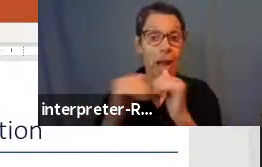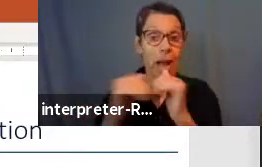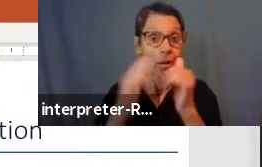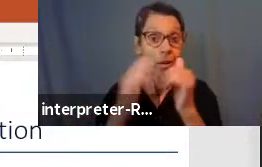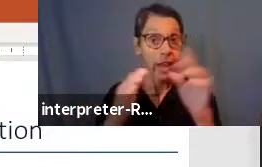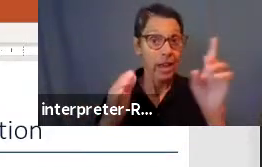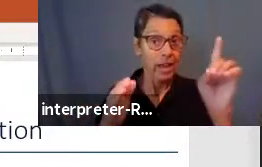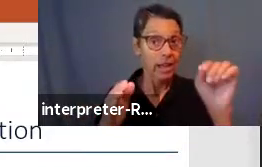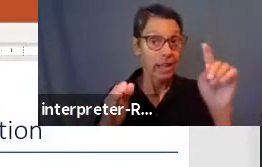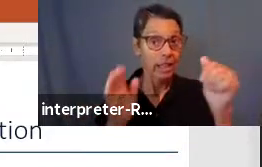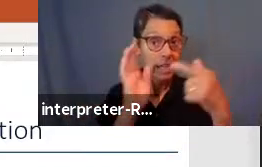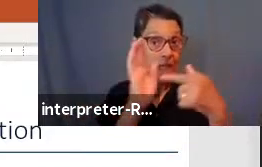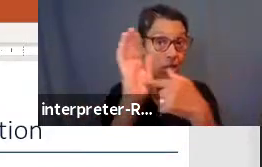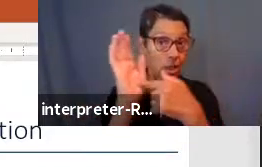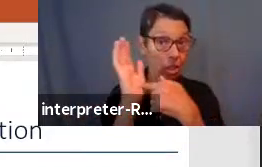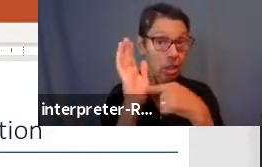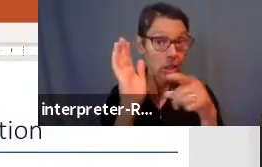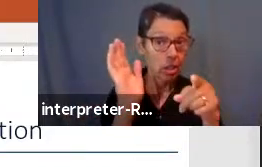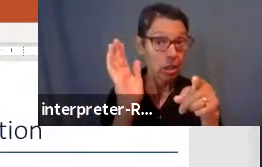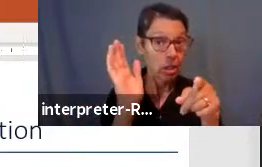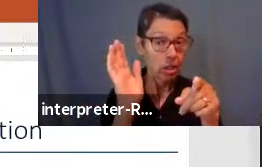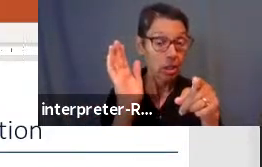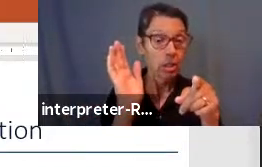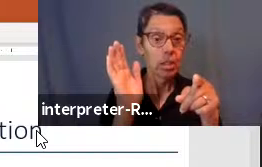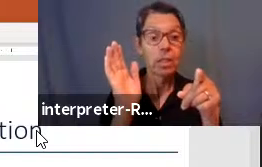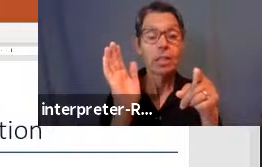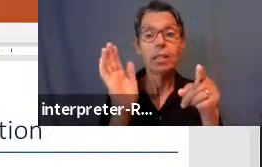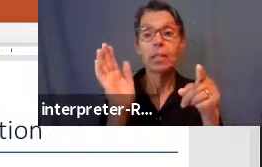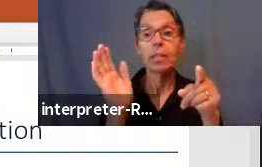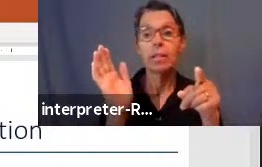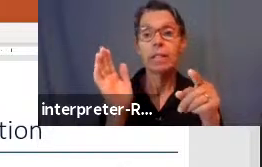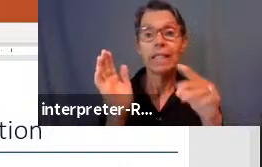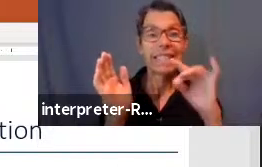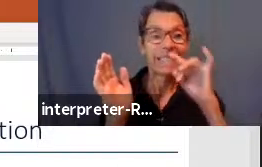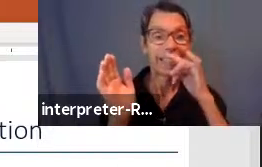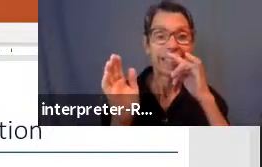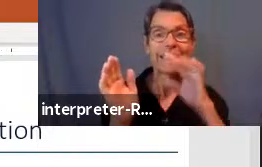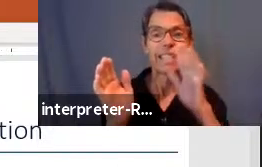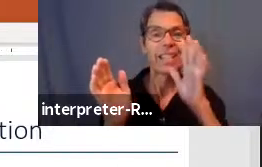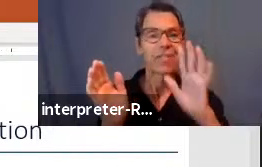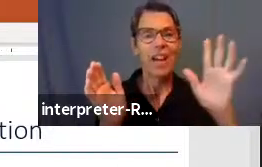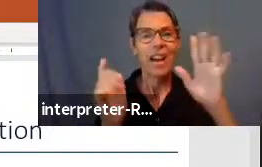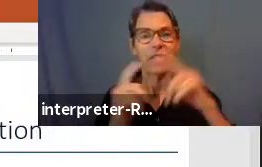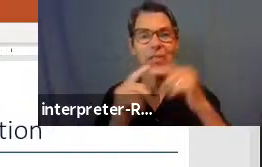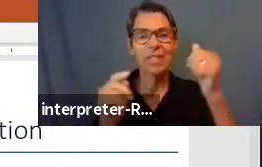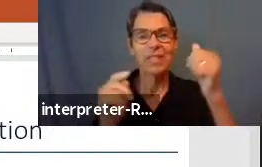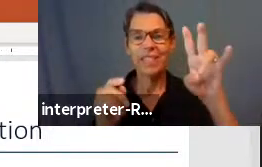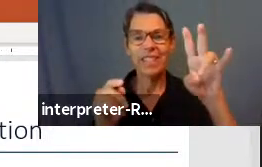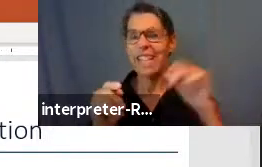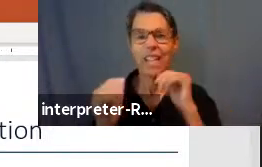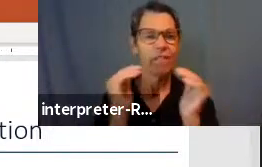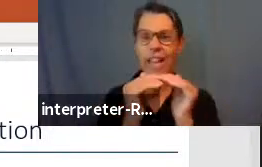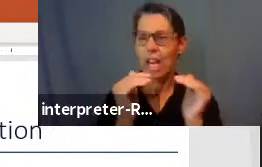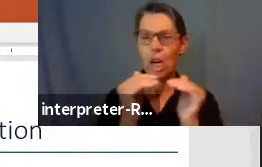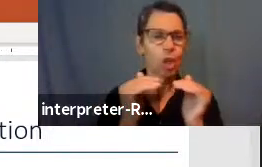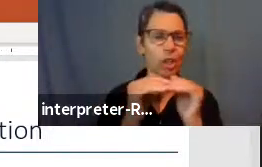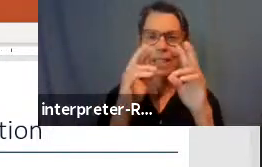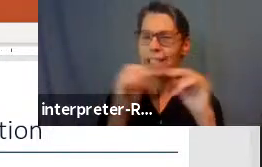presented, it's kids ages 5 to 17, which I don't think is a fair assessment of the data